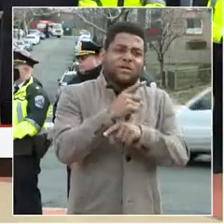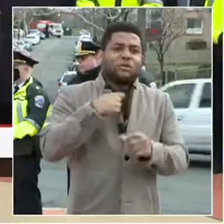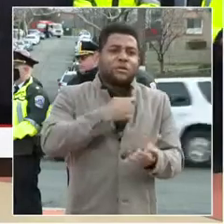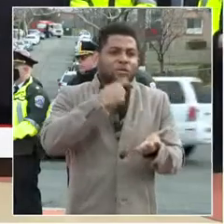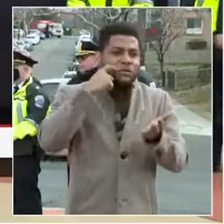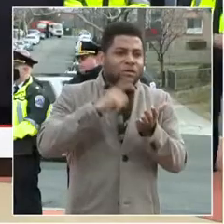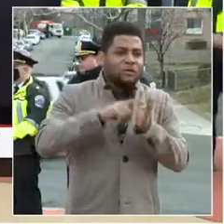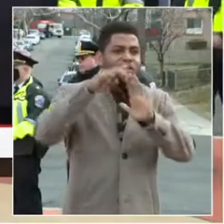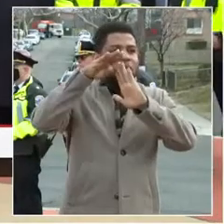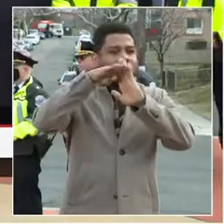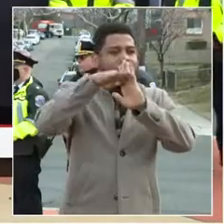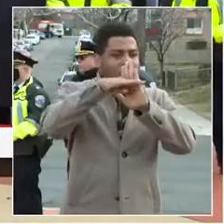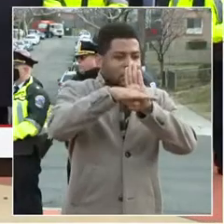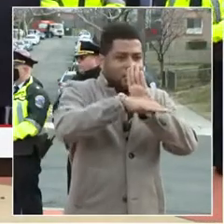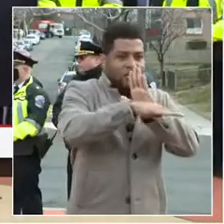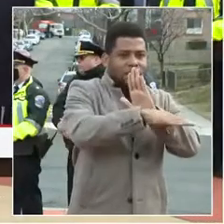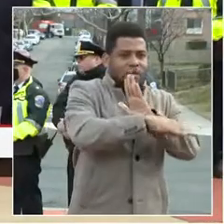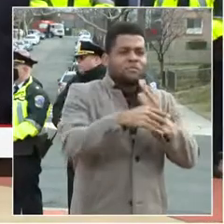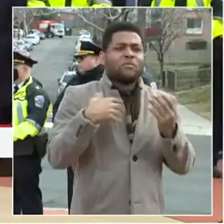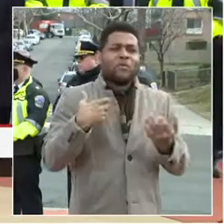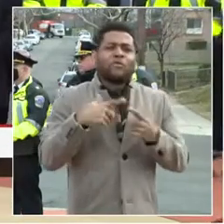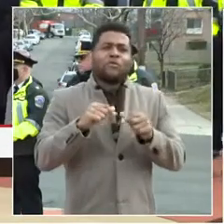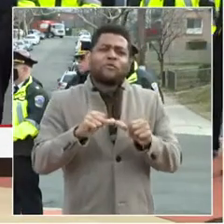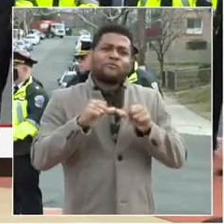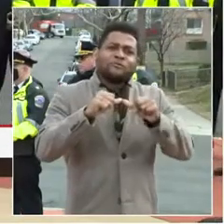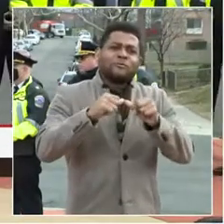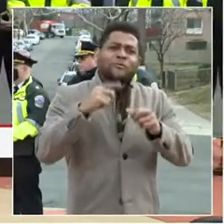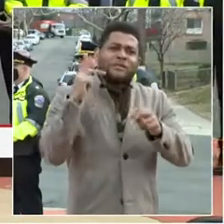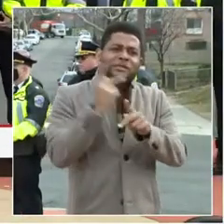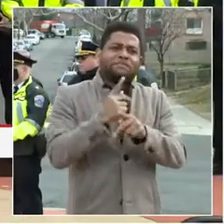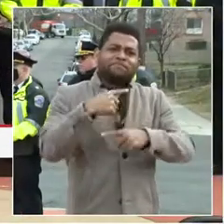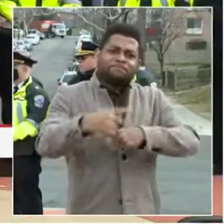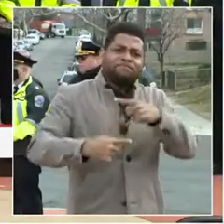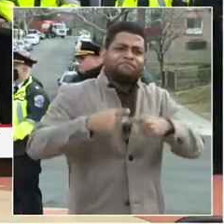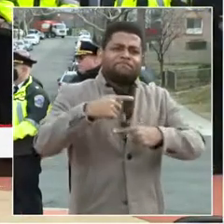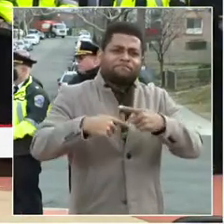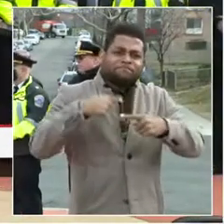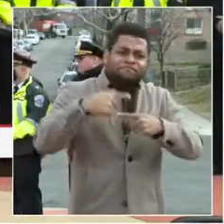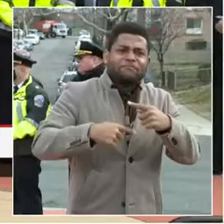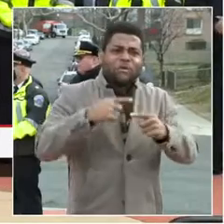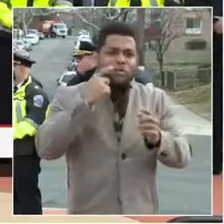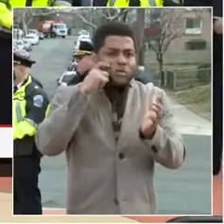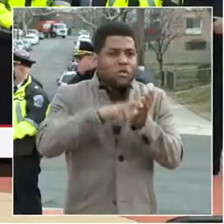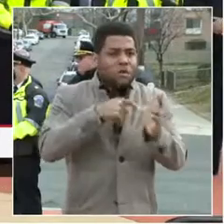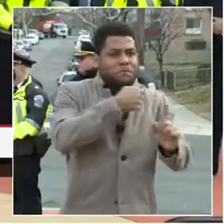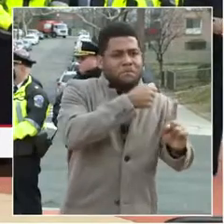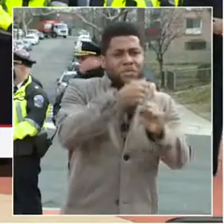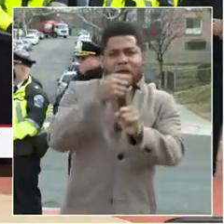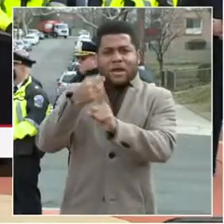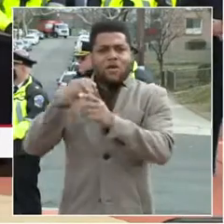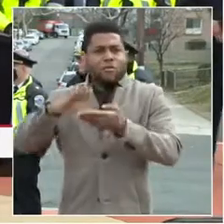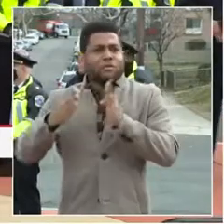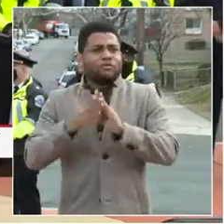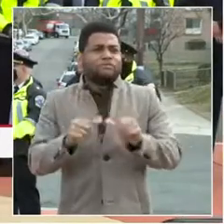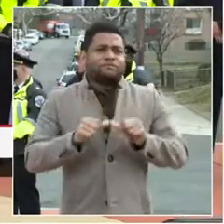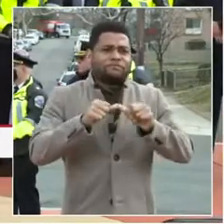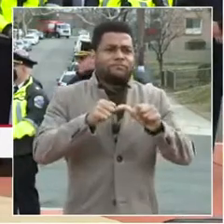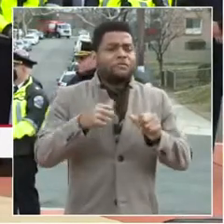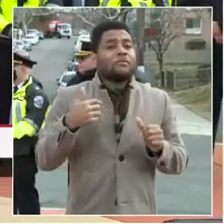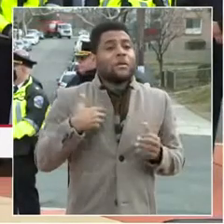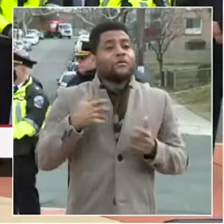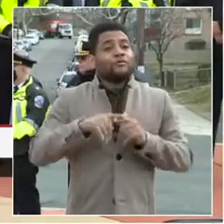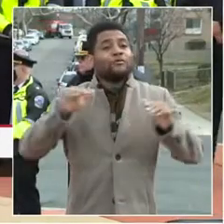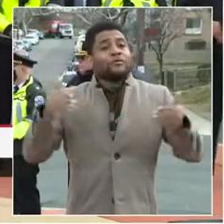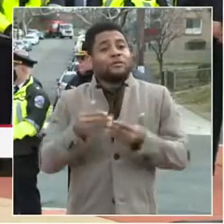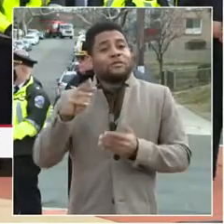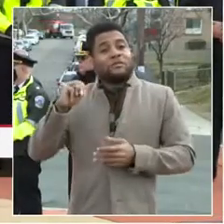it year-round, and we want to have an impact in our communities. I'd like to invite the U.S. Attorney, Matthew Graves, to speak about the U.S. Attorney's role